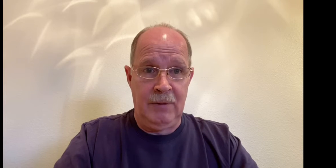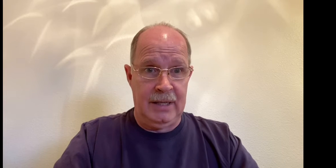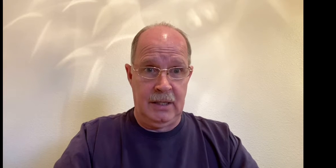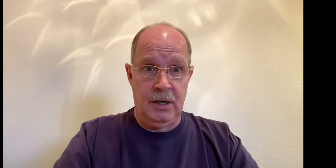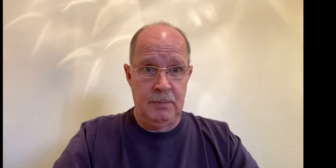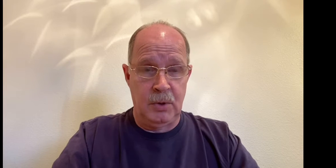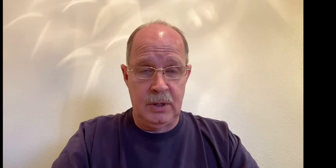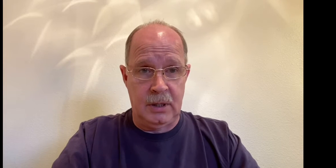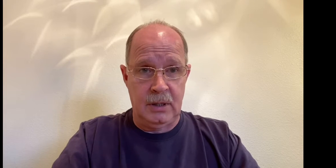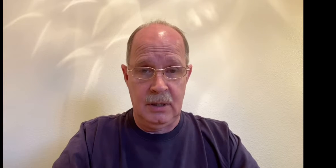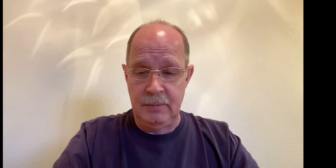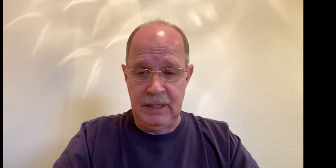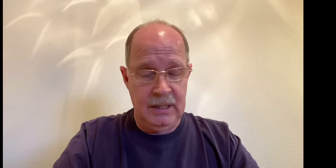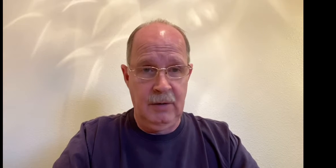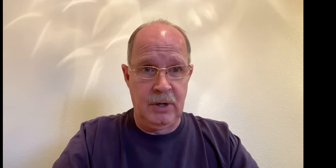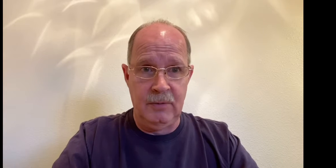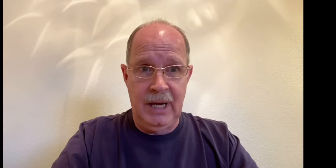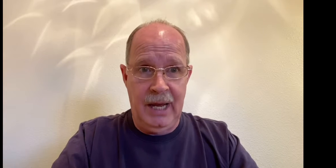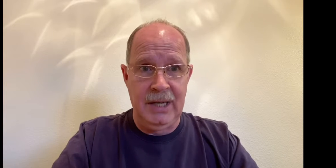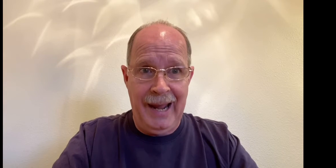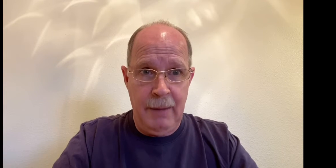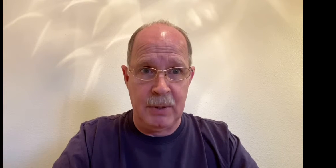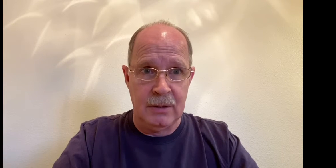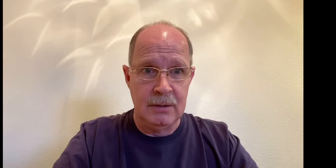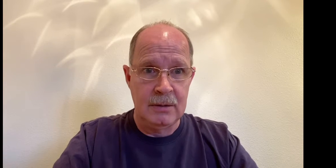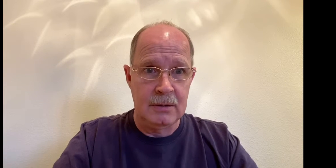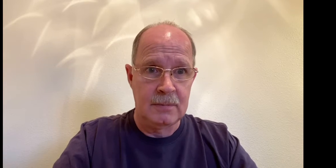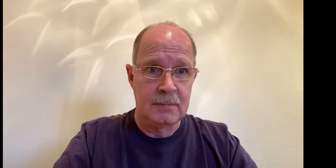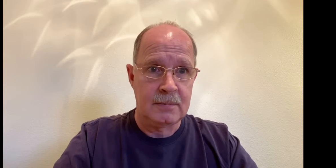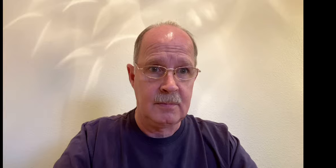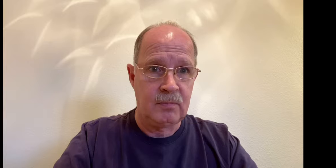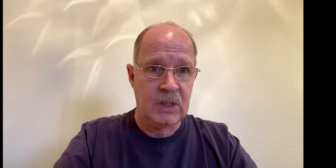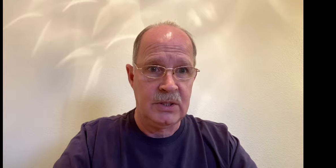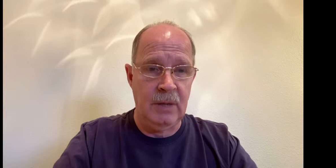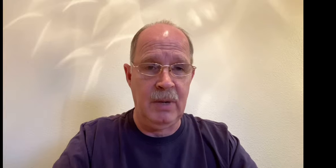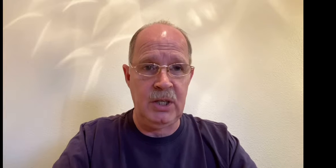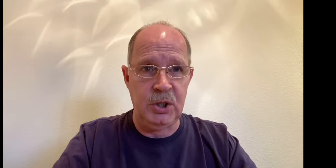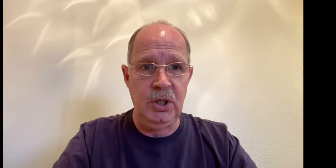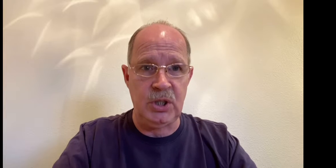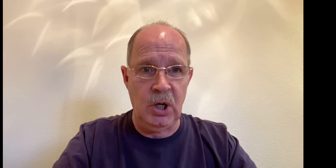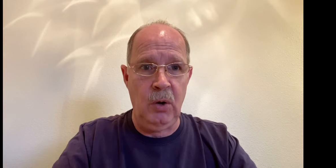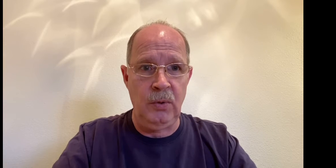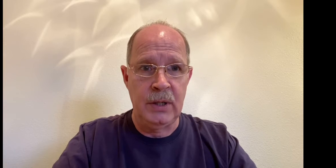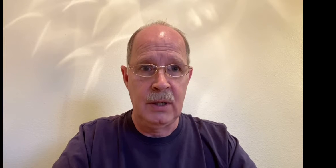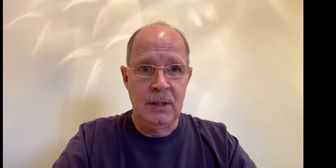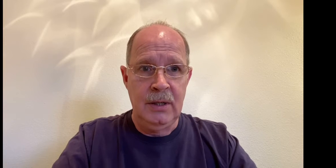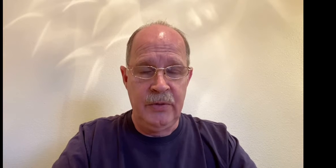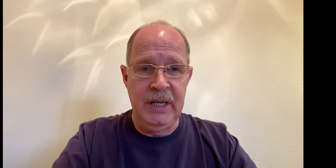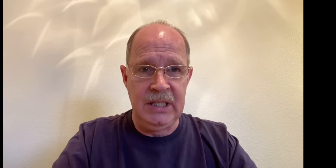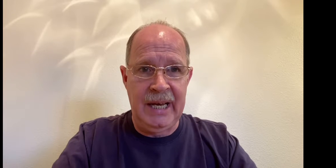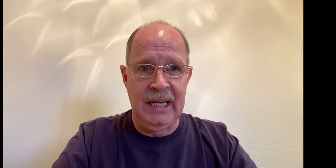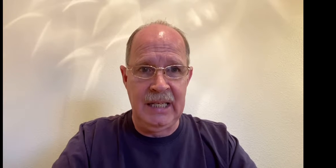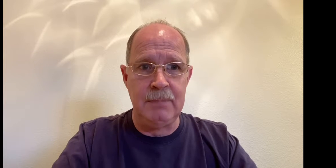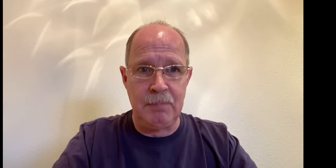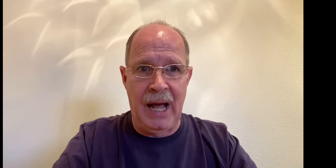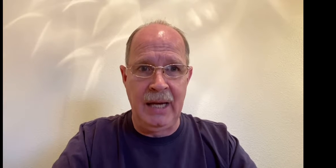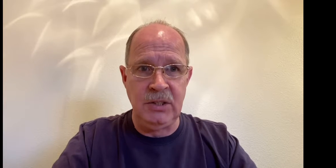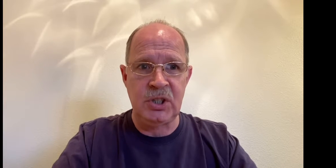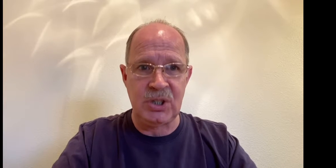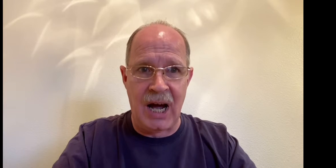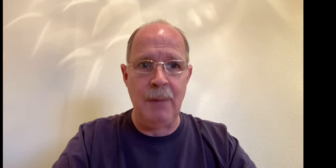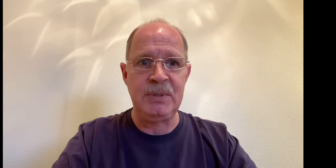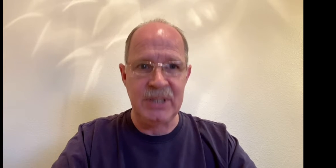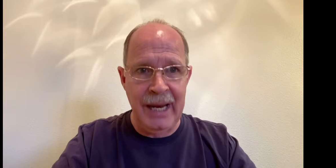I find it heartbreaking. I mean, it never even had to happen. No. Somebody should have told then candidate